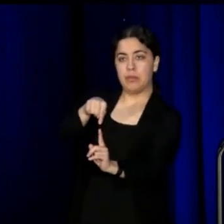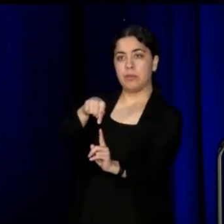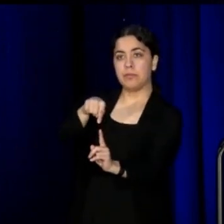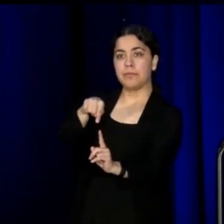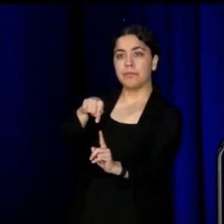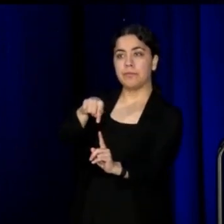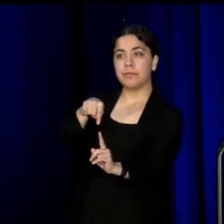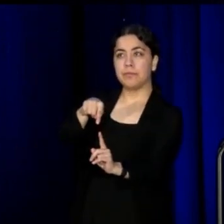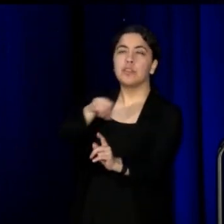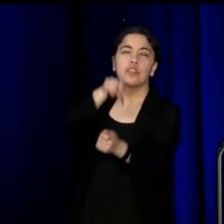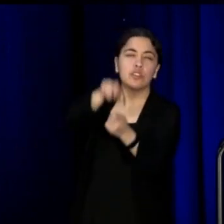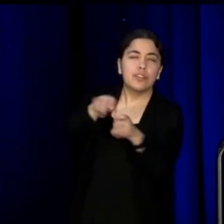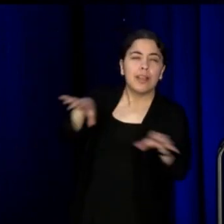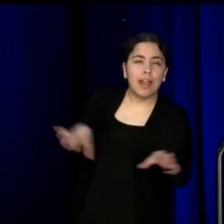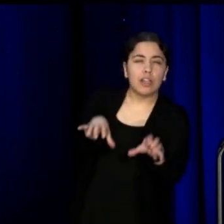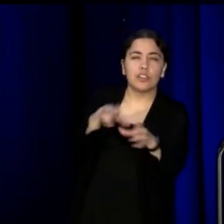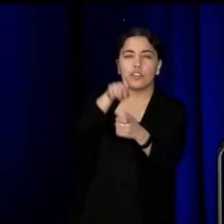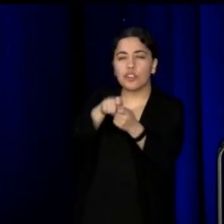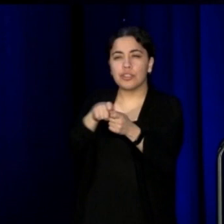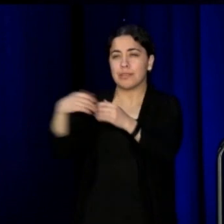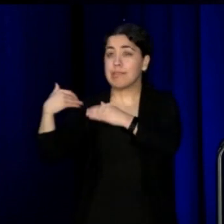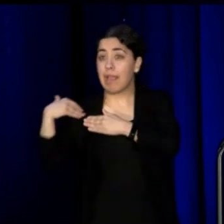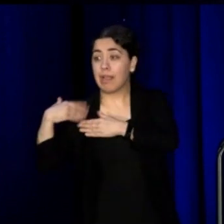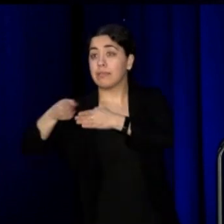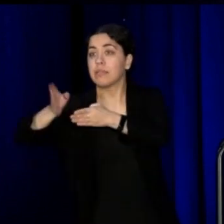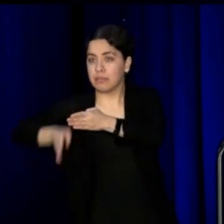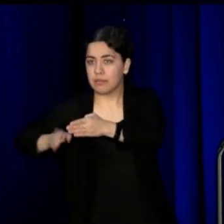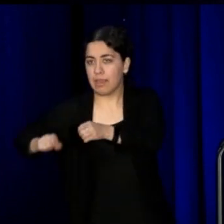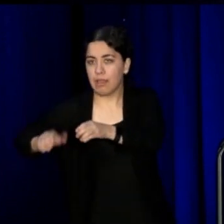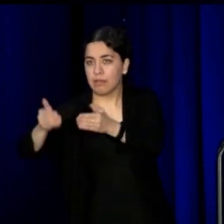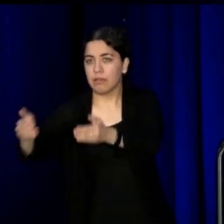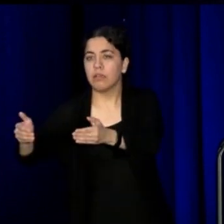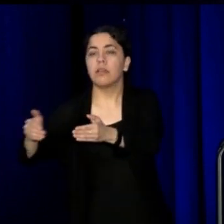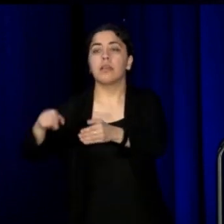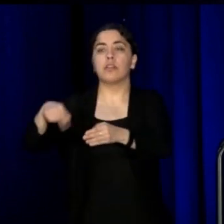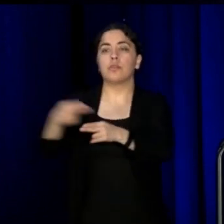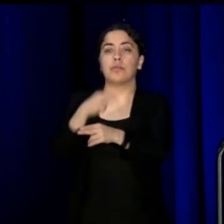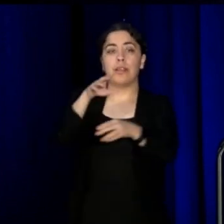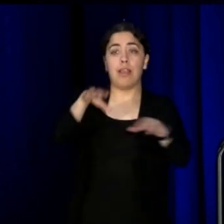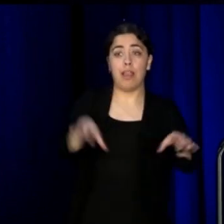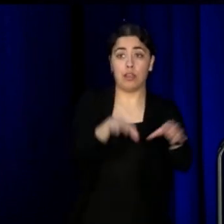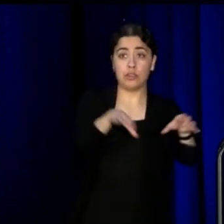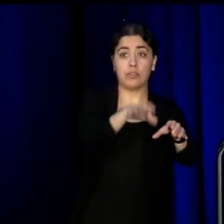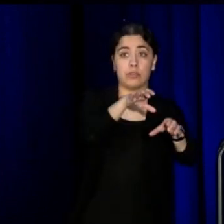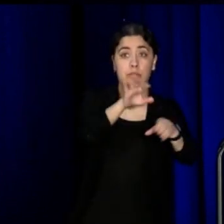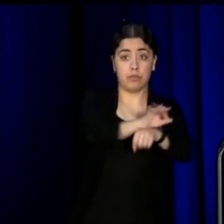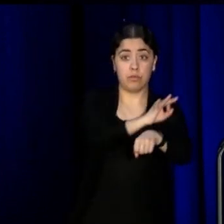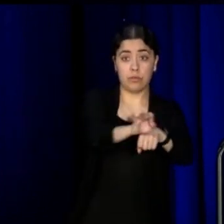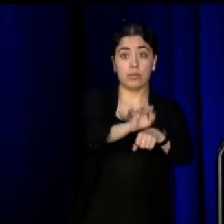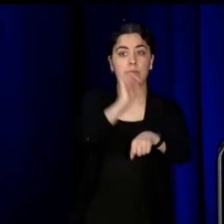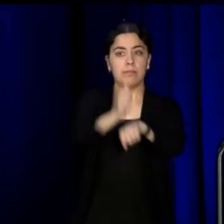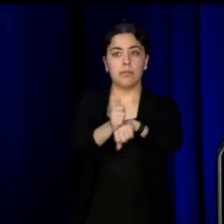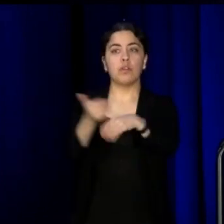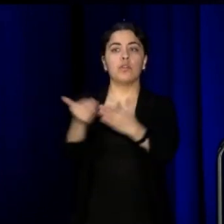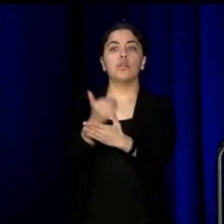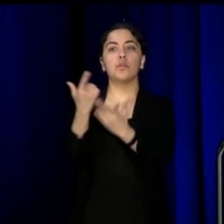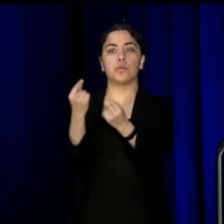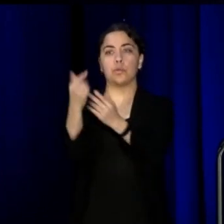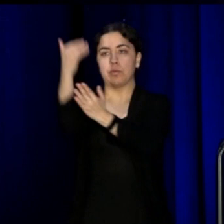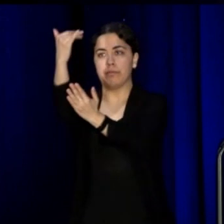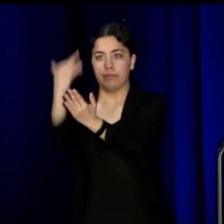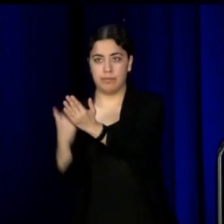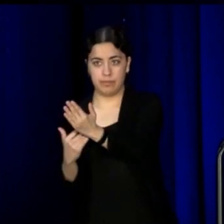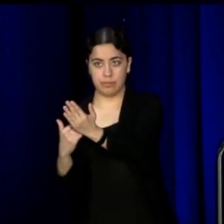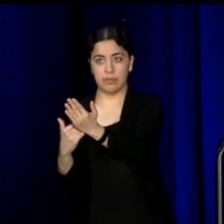do a certain action or task. In this case, we are using the action function to create the new to-dos. And then we have the